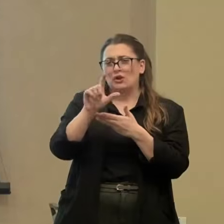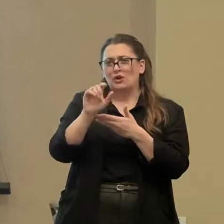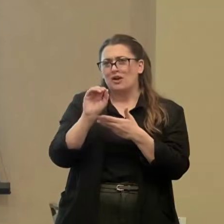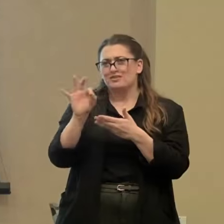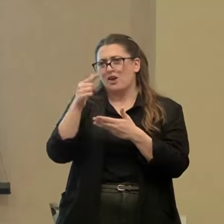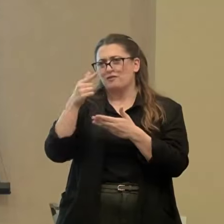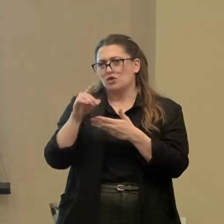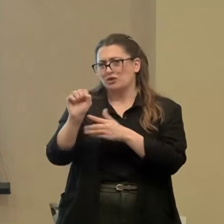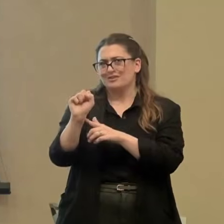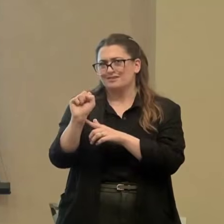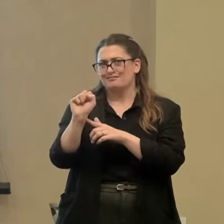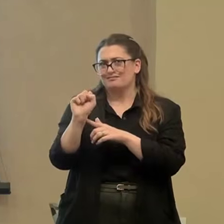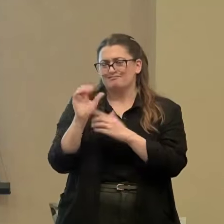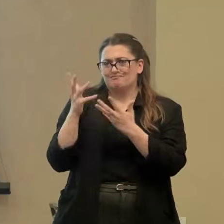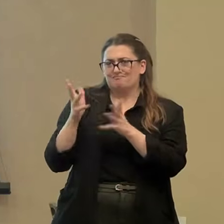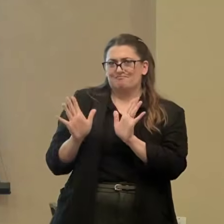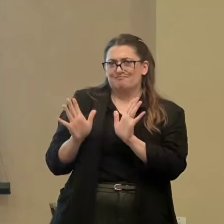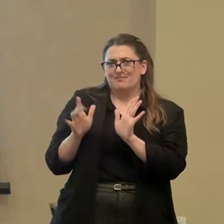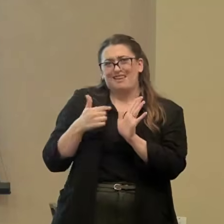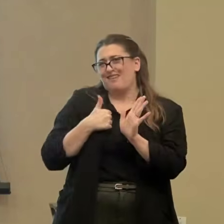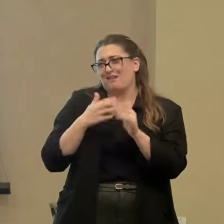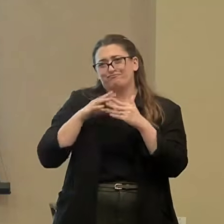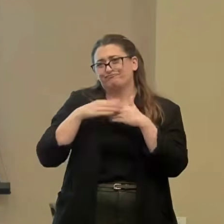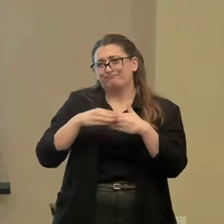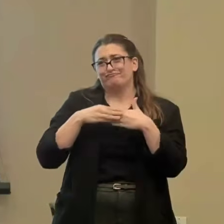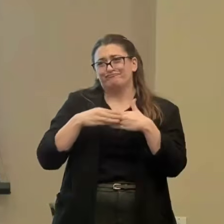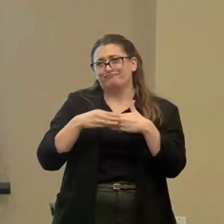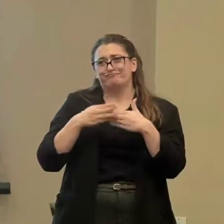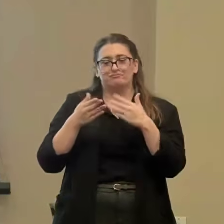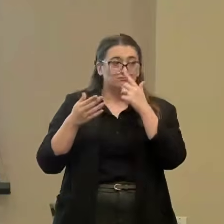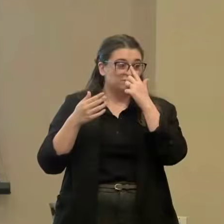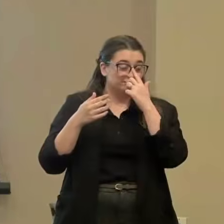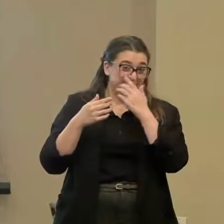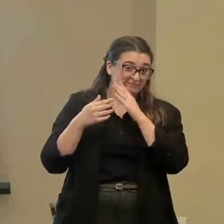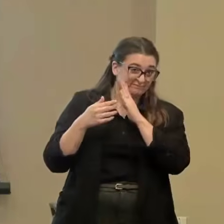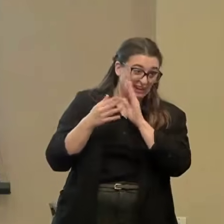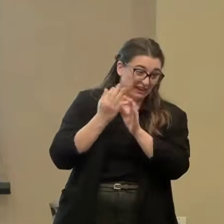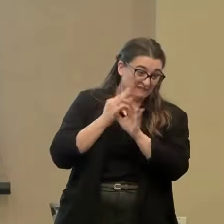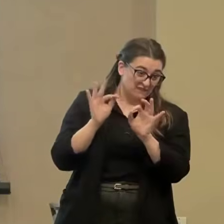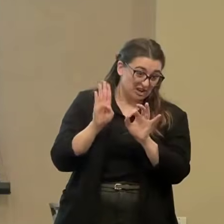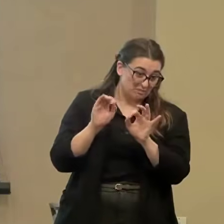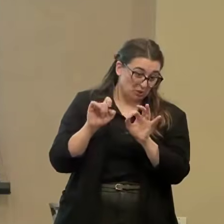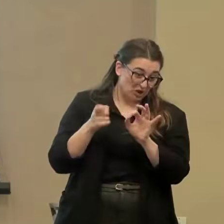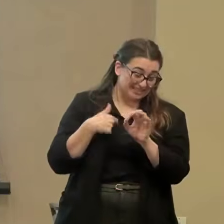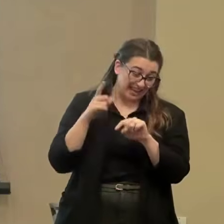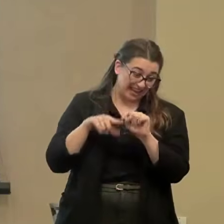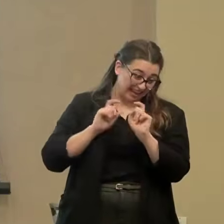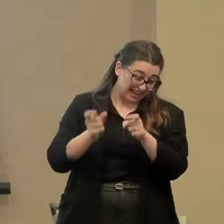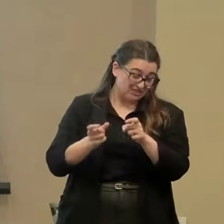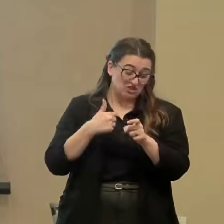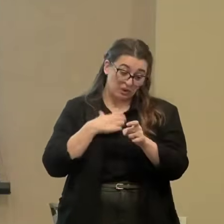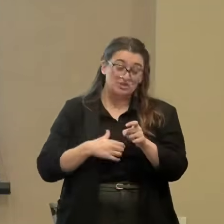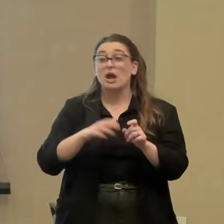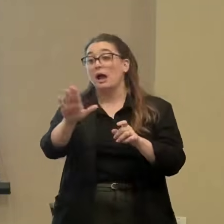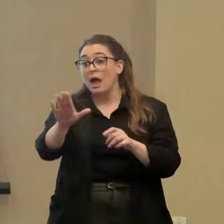a dermatologist, I'm willing to work with any situation. Am I gonna give you free Botox, girl? No, I wish. But,